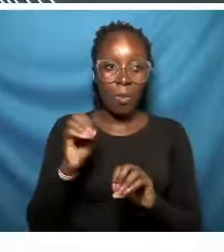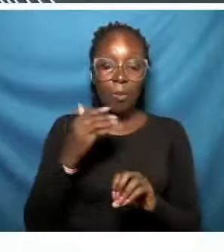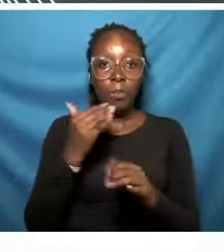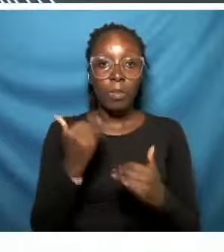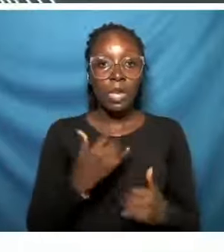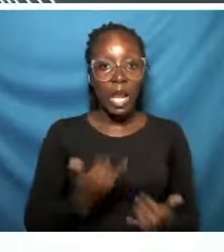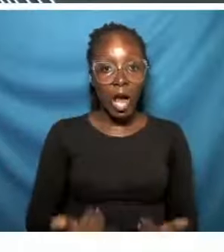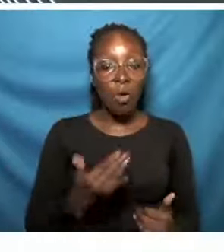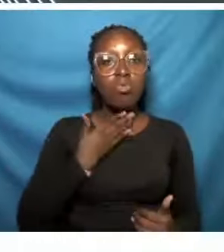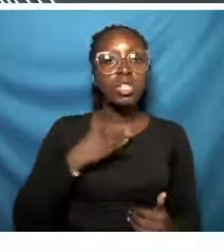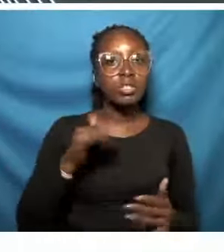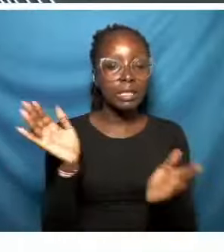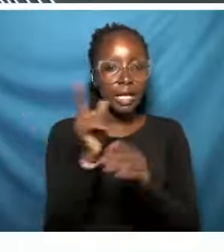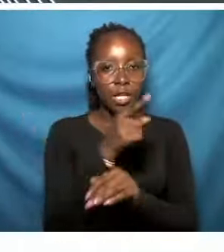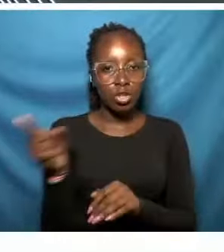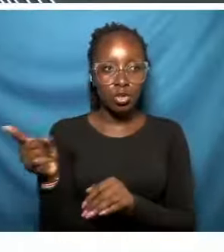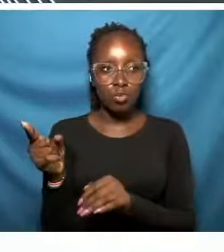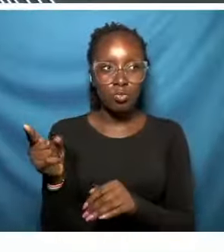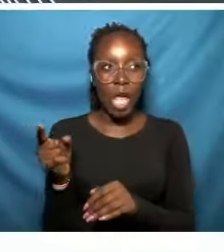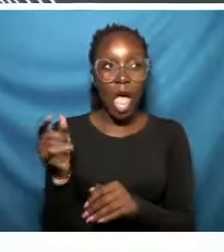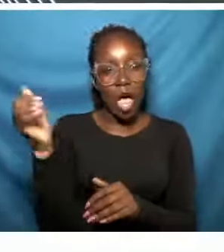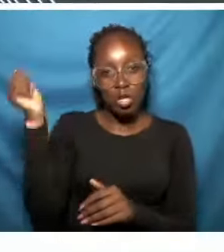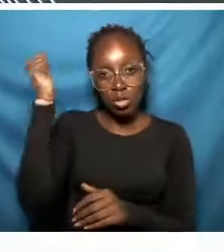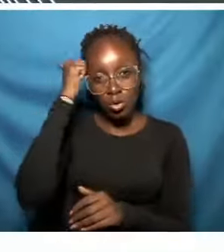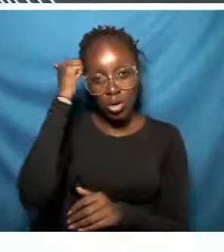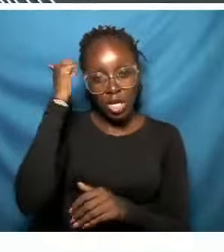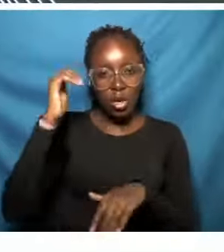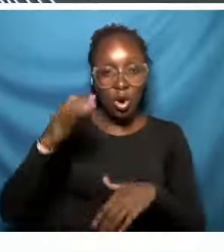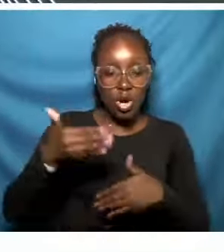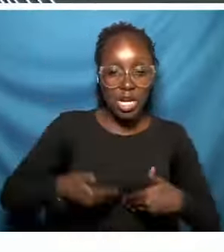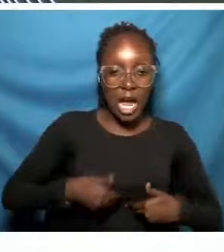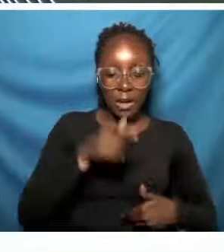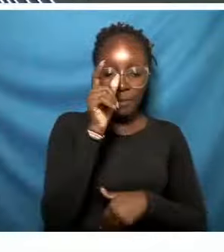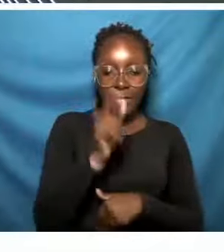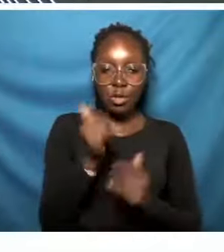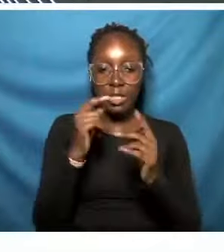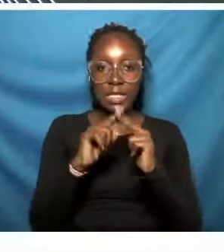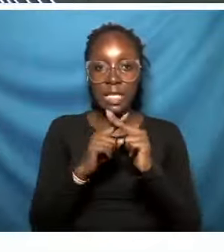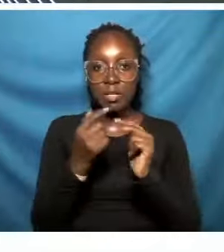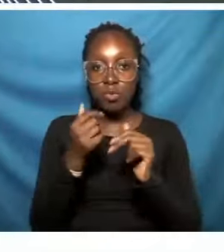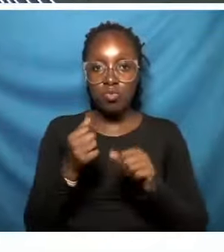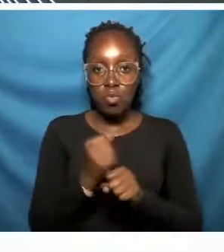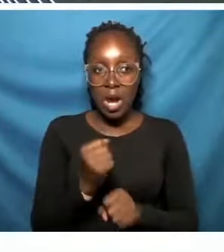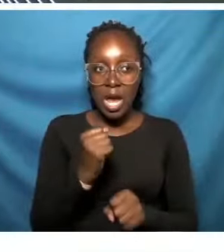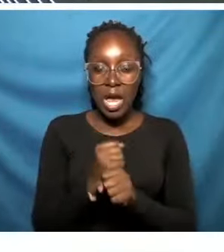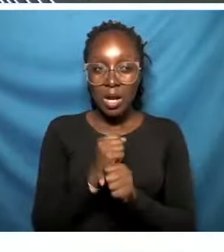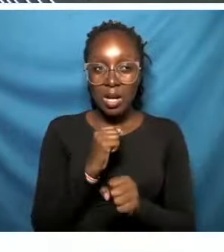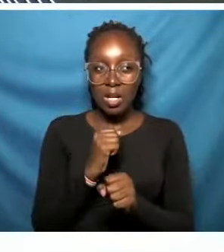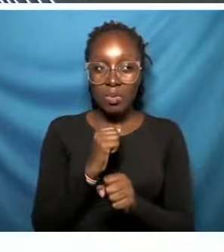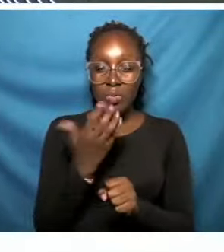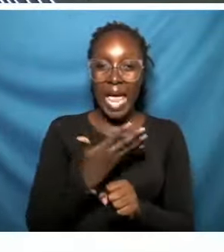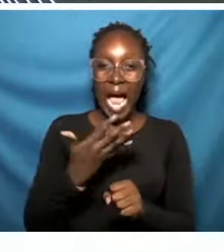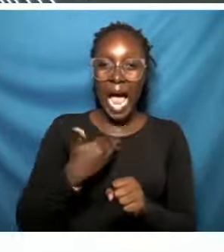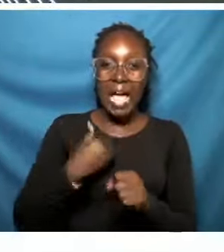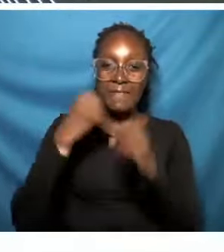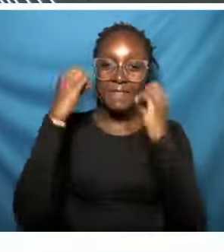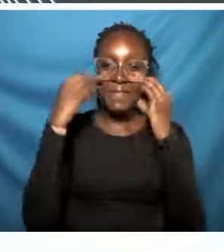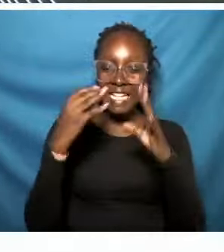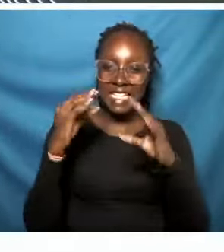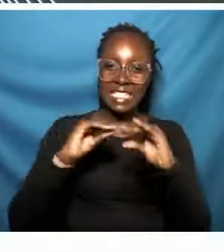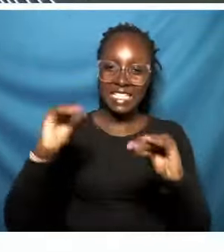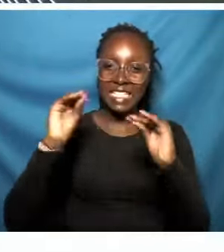here, I want to encourage you, a young adult who's begun work, you're in a workspace where every philosophy and teaching is going